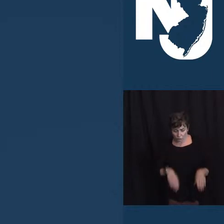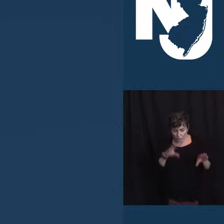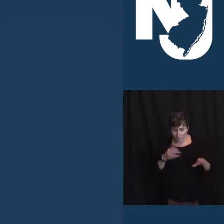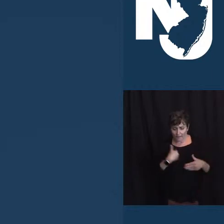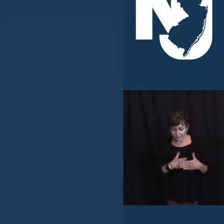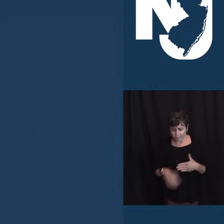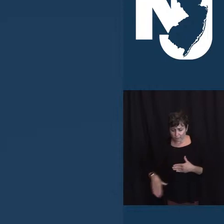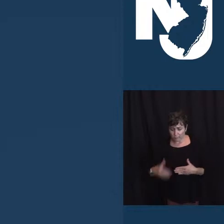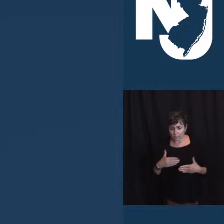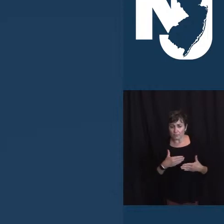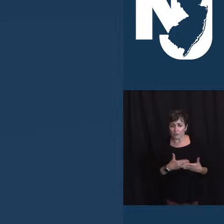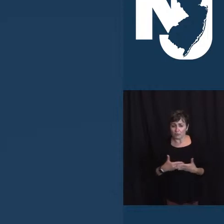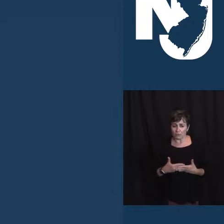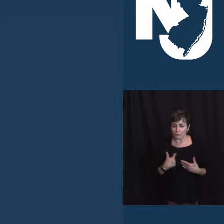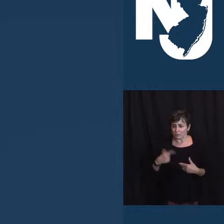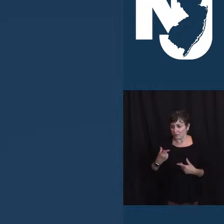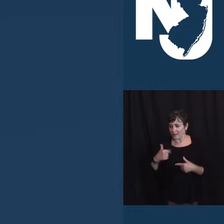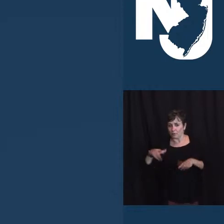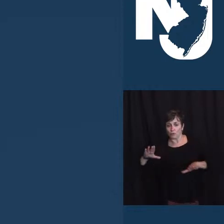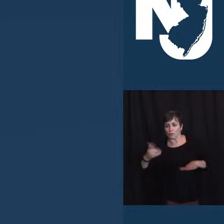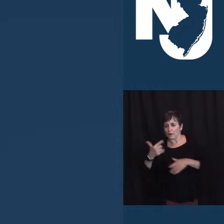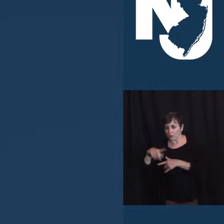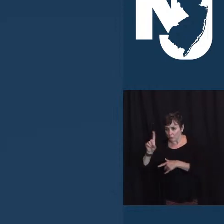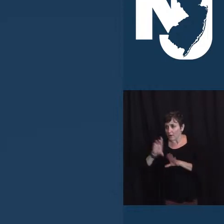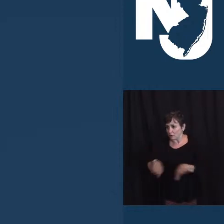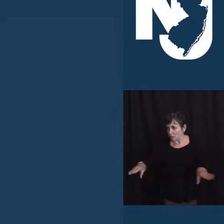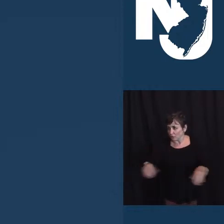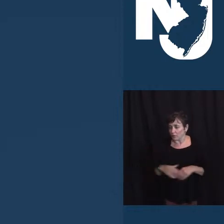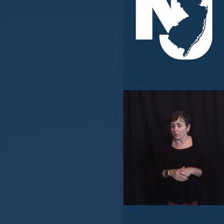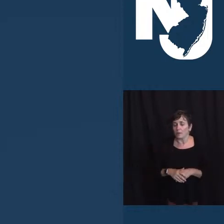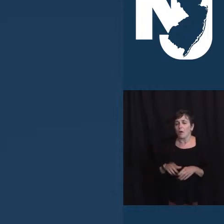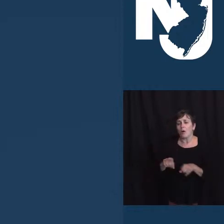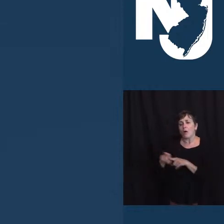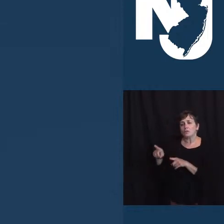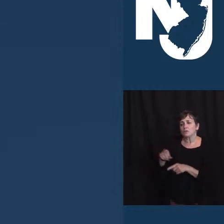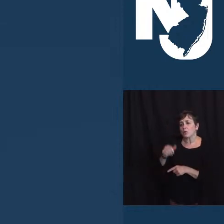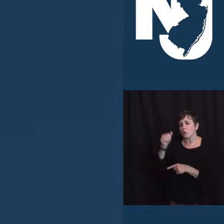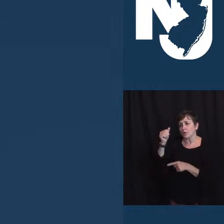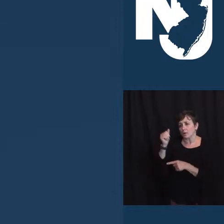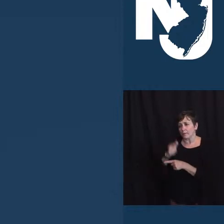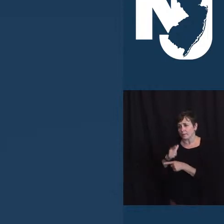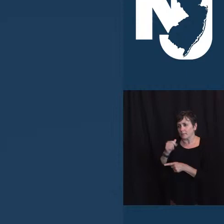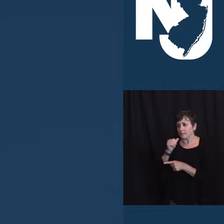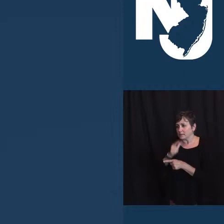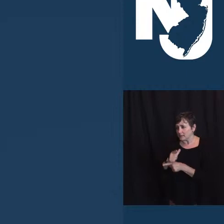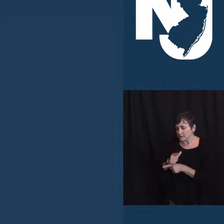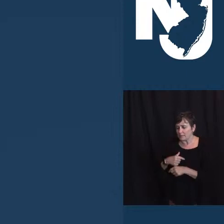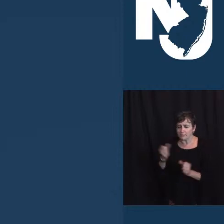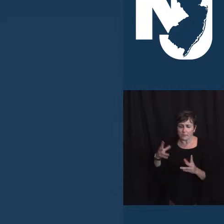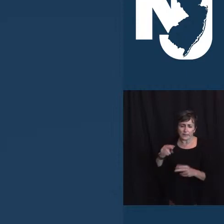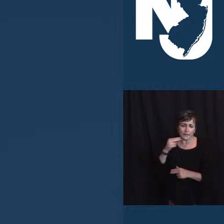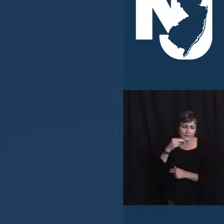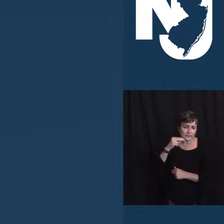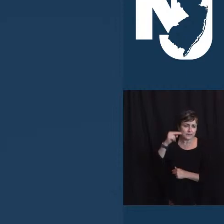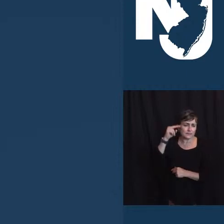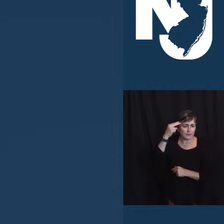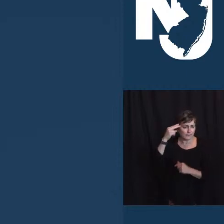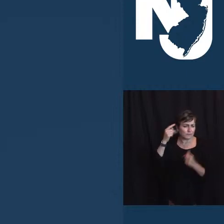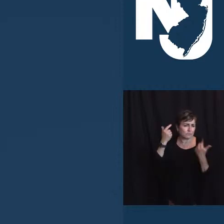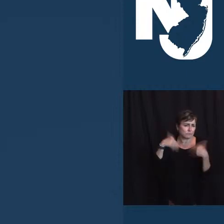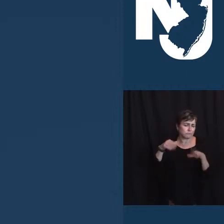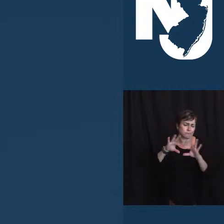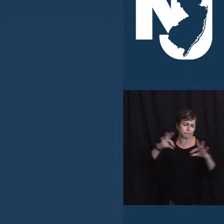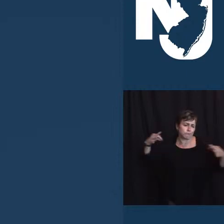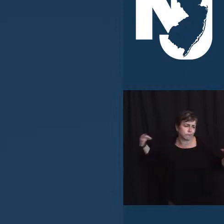and Elena. She also leaves her siblings, Robin and Preston, along with numerous nieces and nephews, and of course,